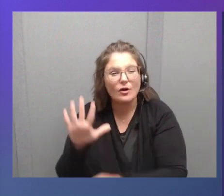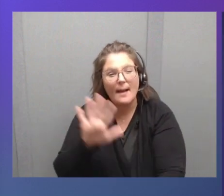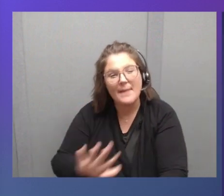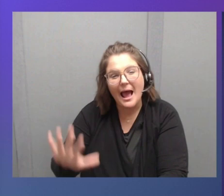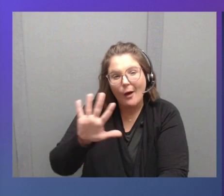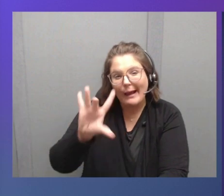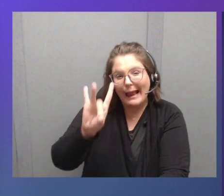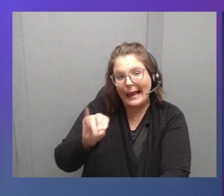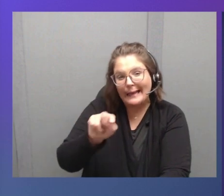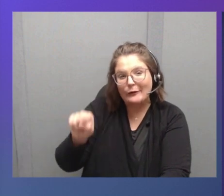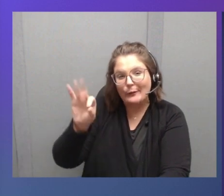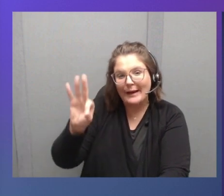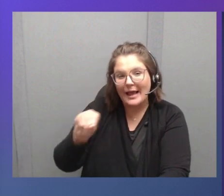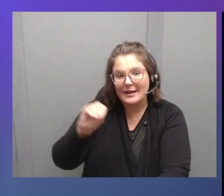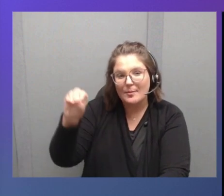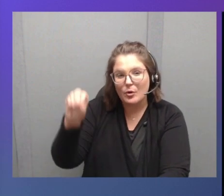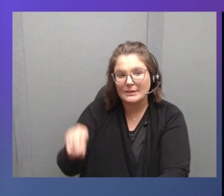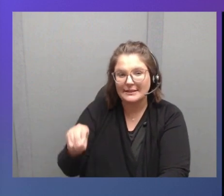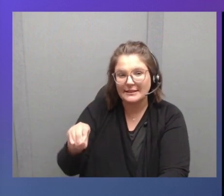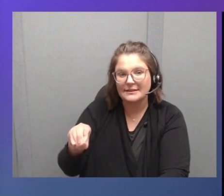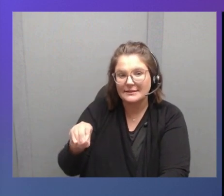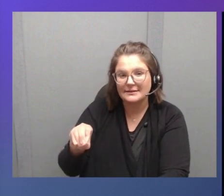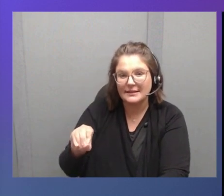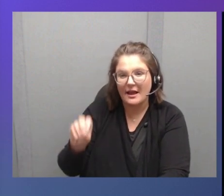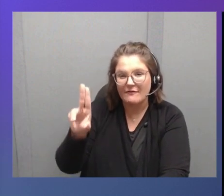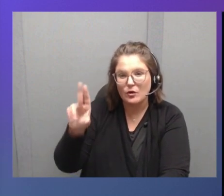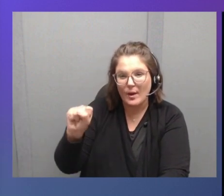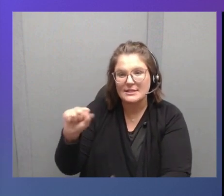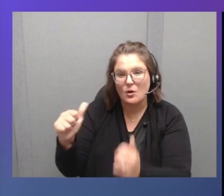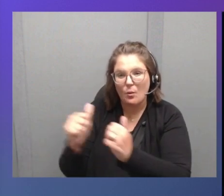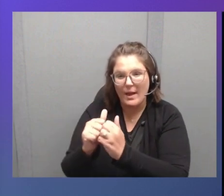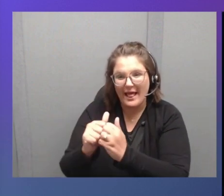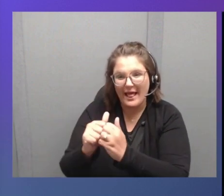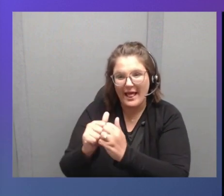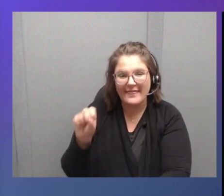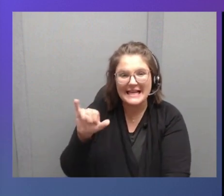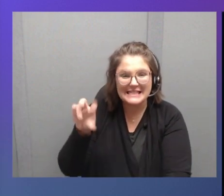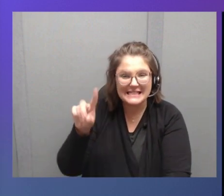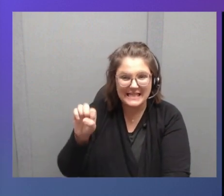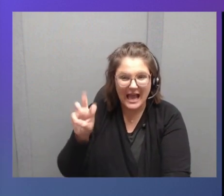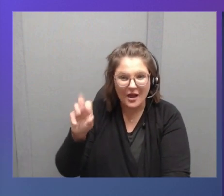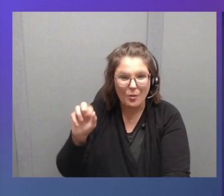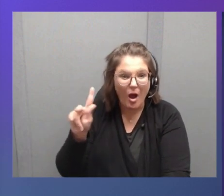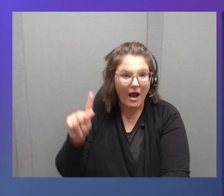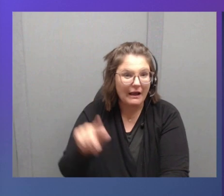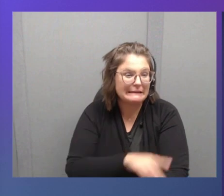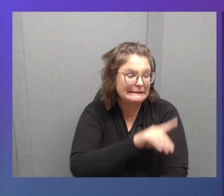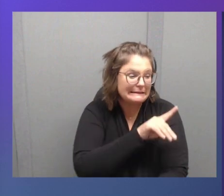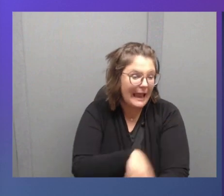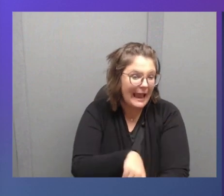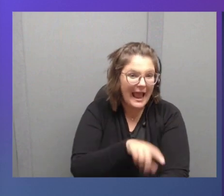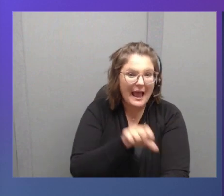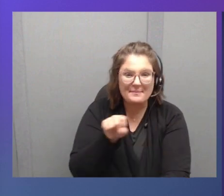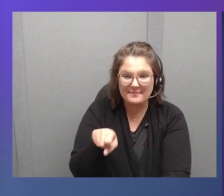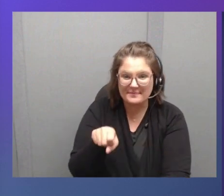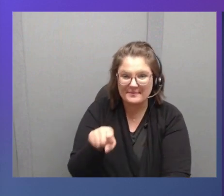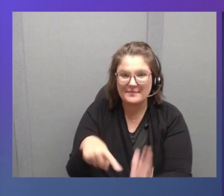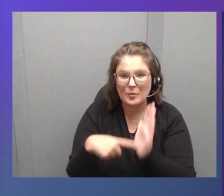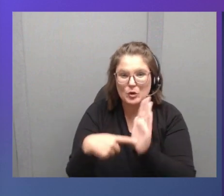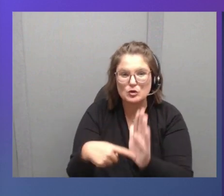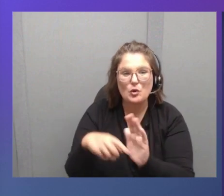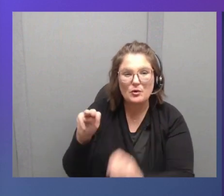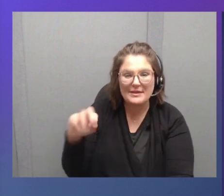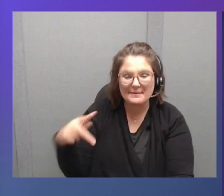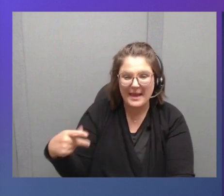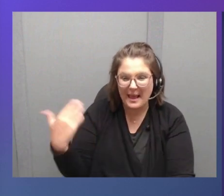of the U.S. with sidewalk. Damn. Okay, and if you look at this map that I have here, I'll go back to the slides for a